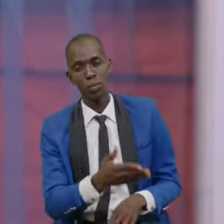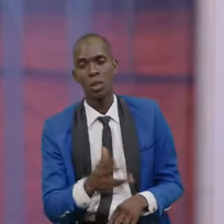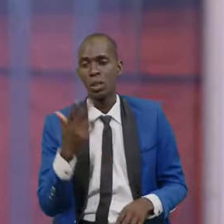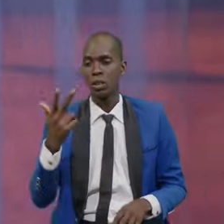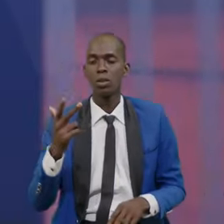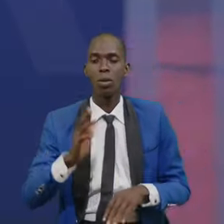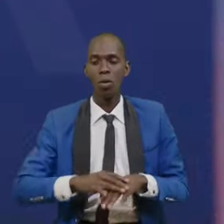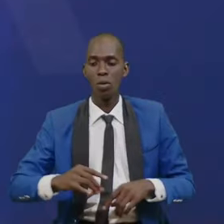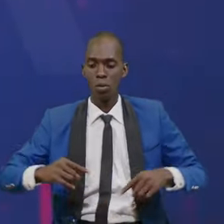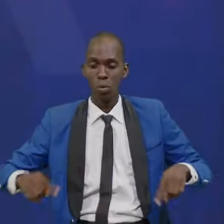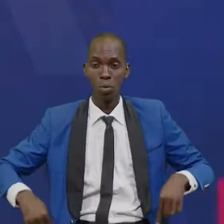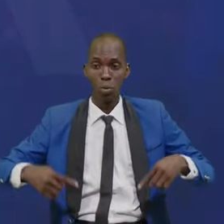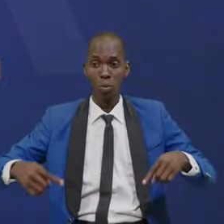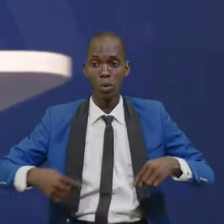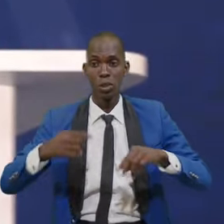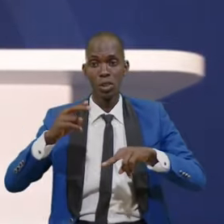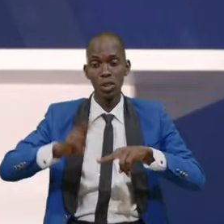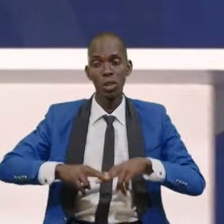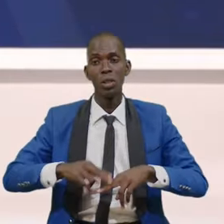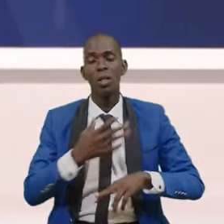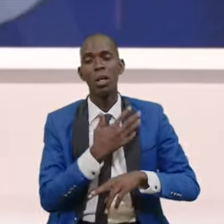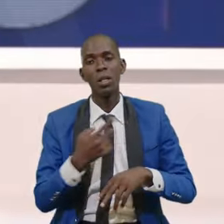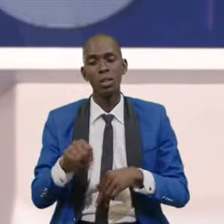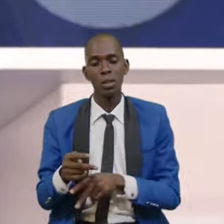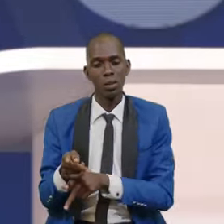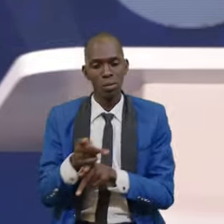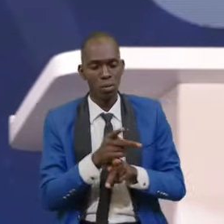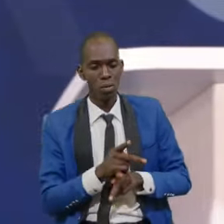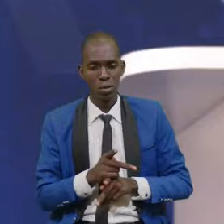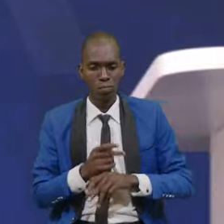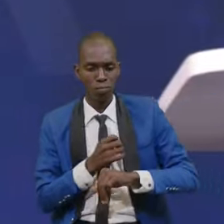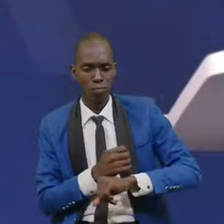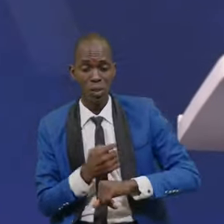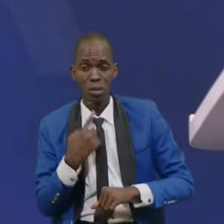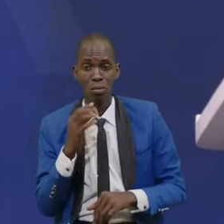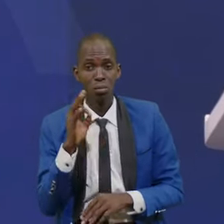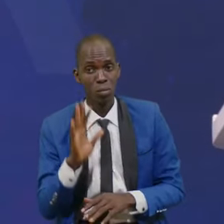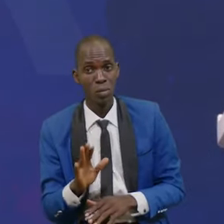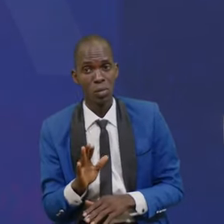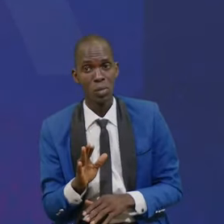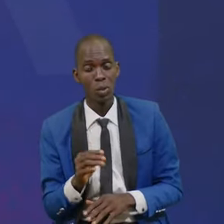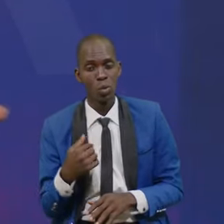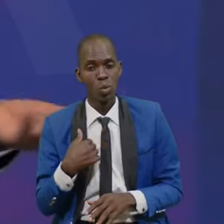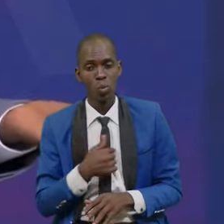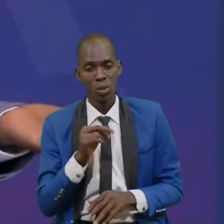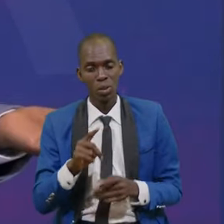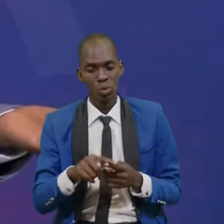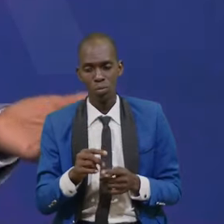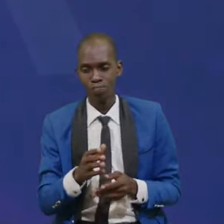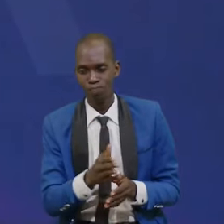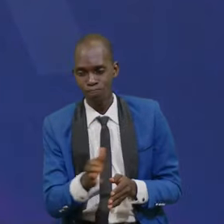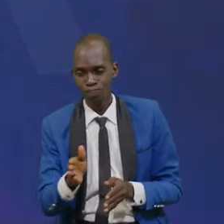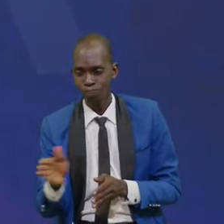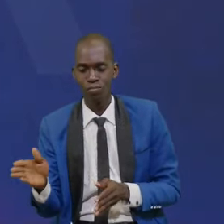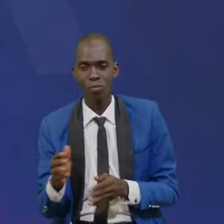the security personnel around me said, well, sorry, Pastor, we need to clear these people. We didn't know when they